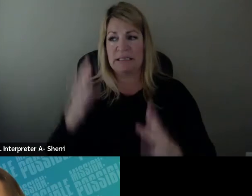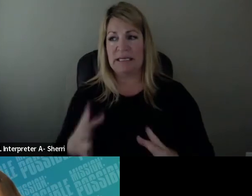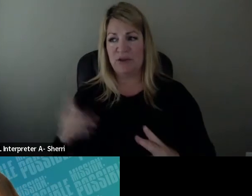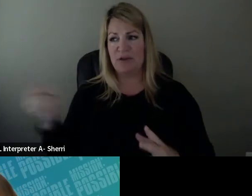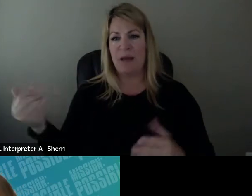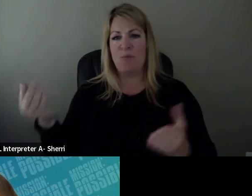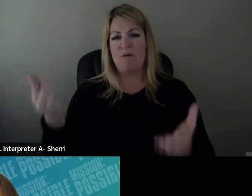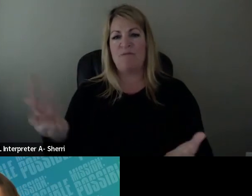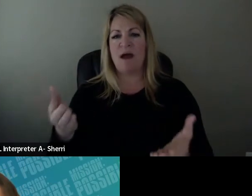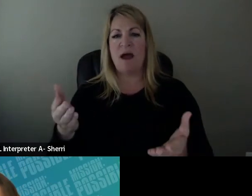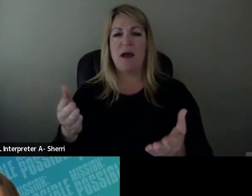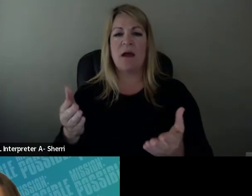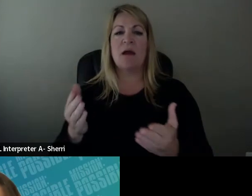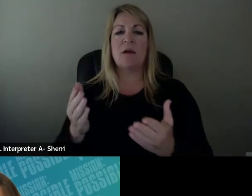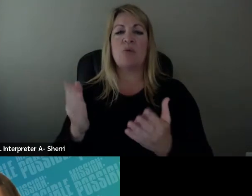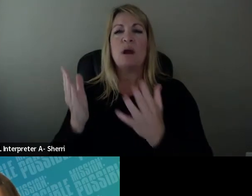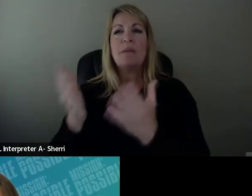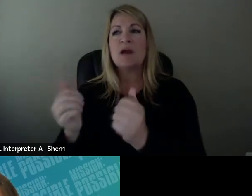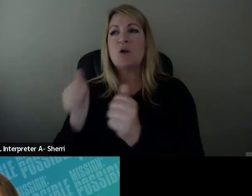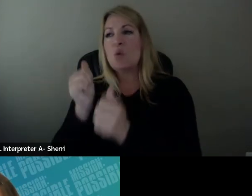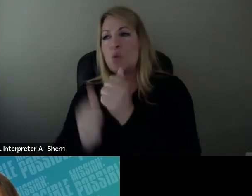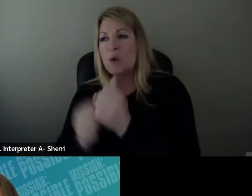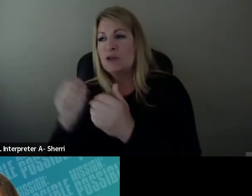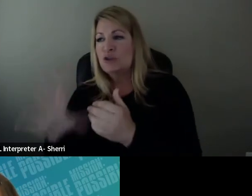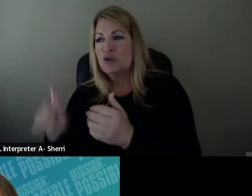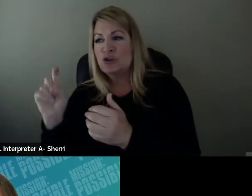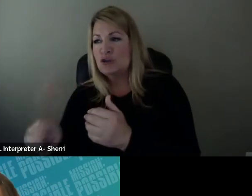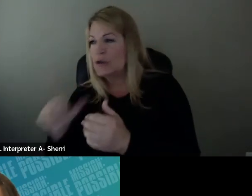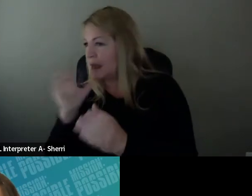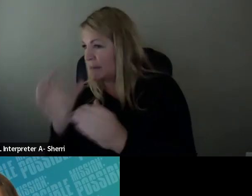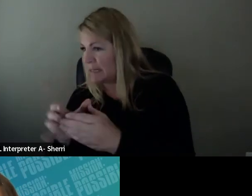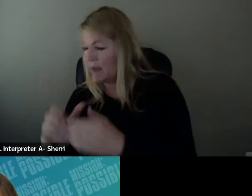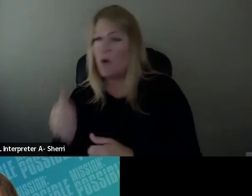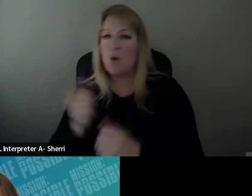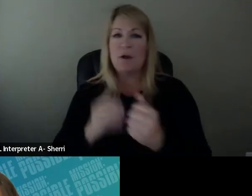the recommendation in terms of which students shouldn't be together,